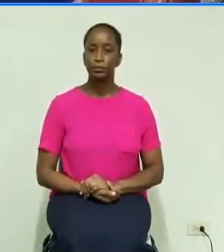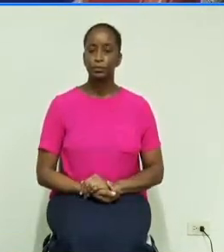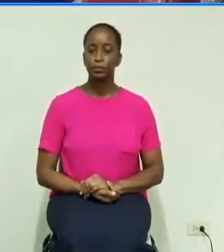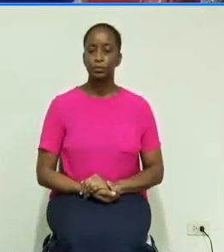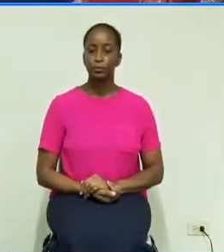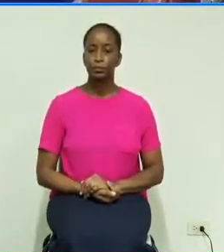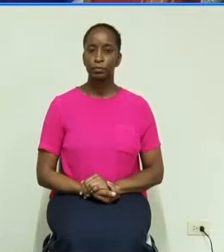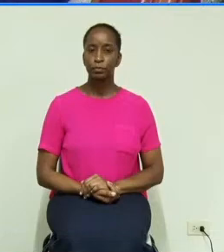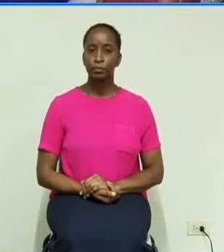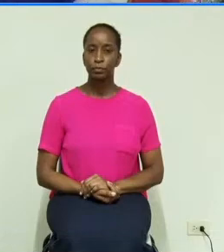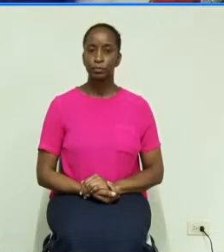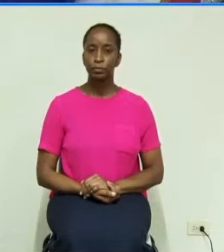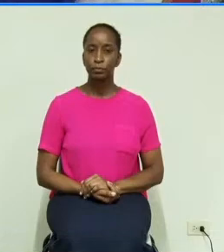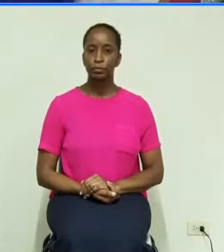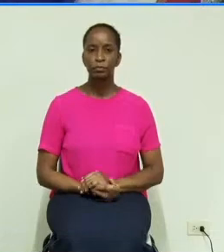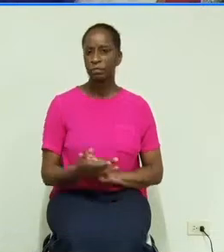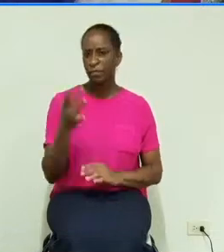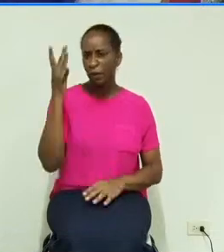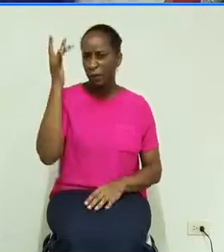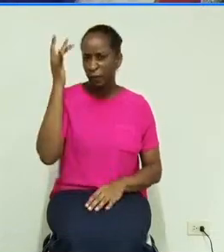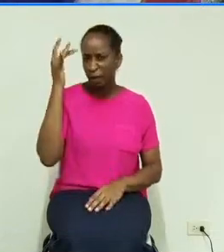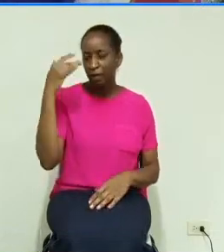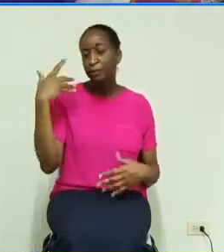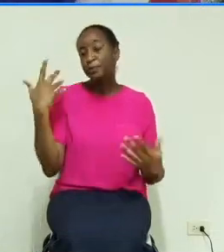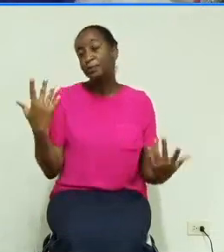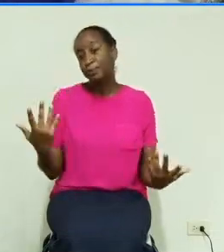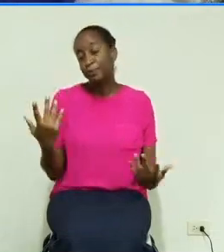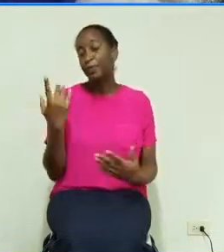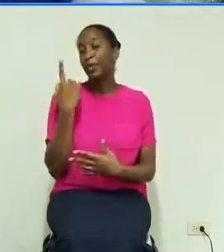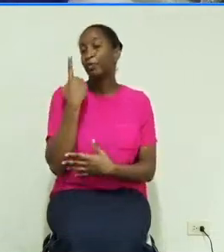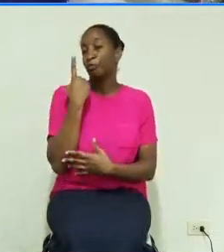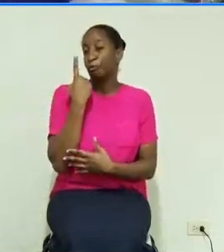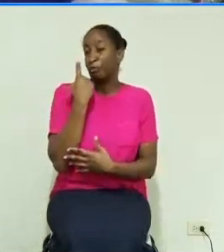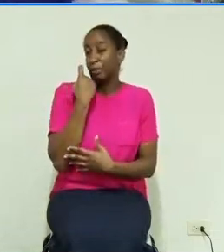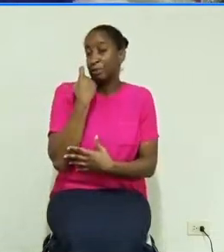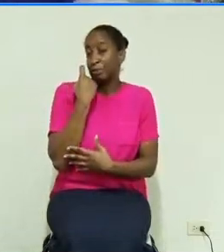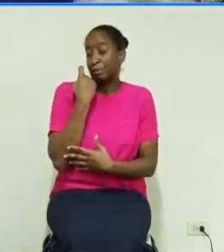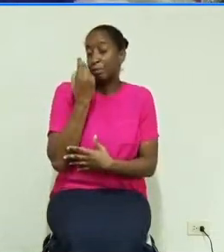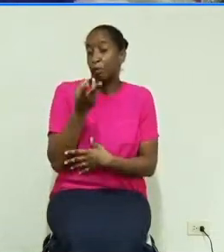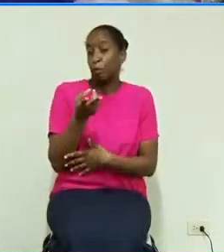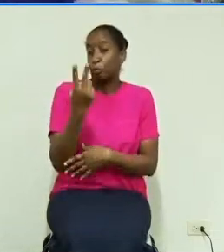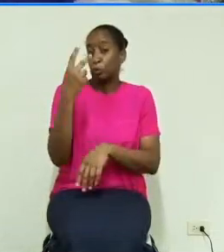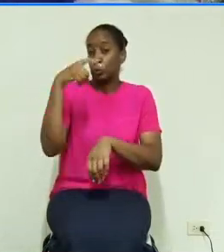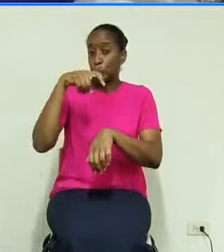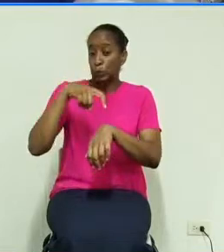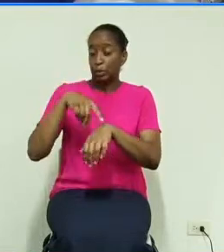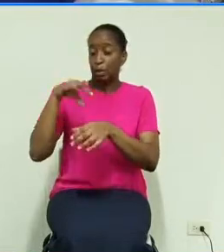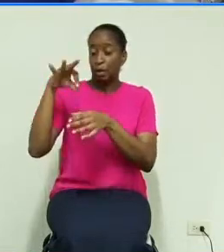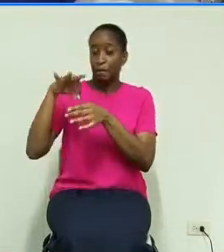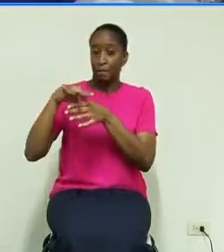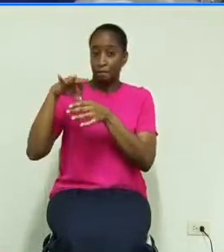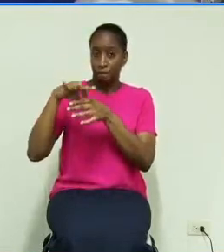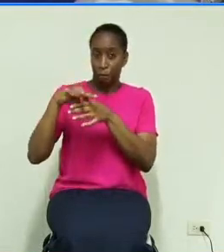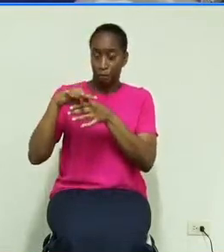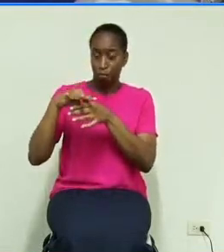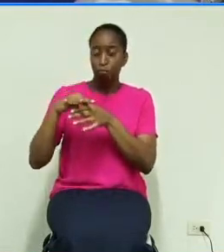occurred twice in recent years where the opposition got no seats at all.